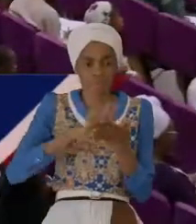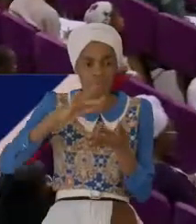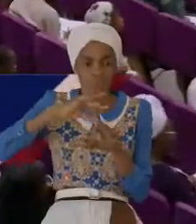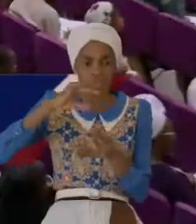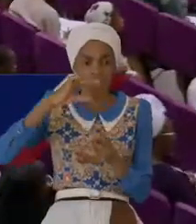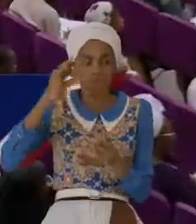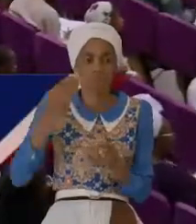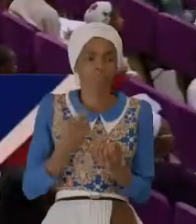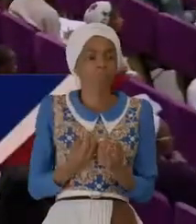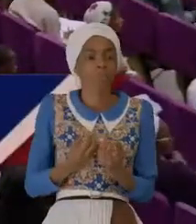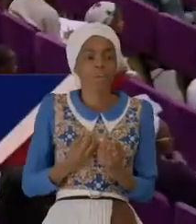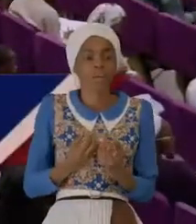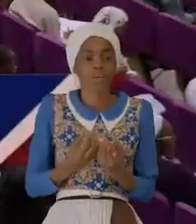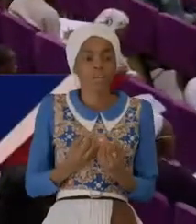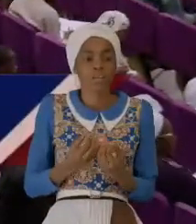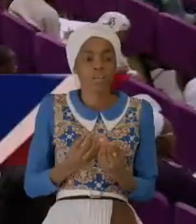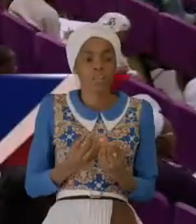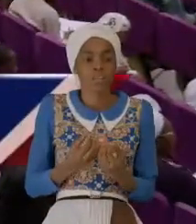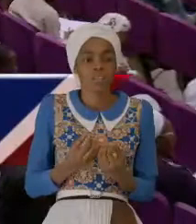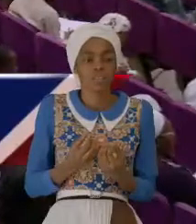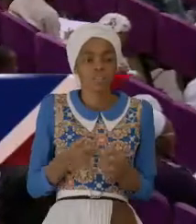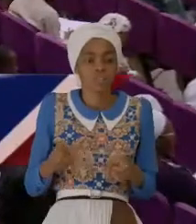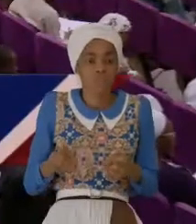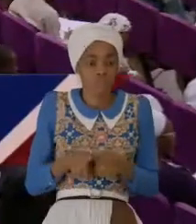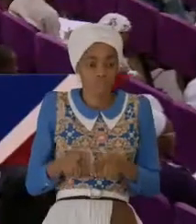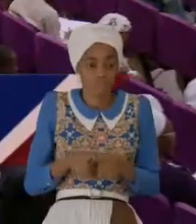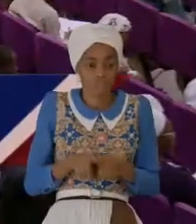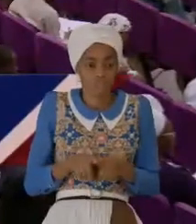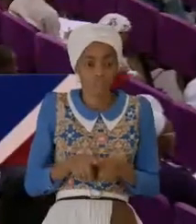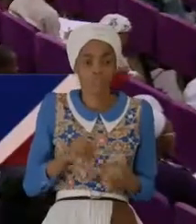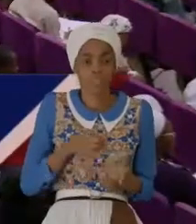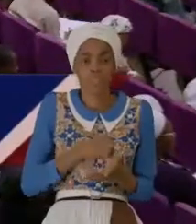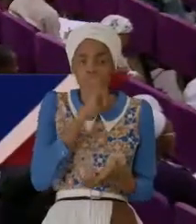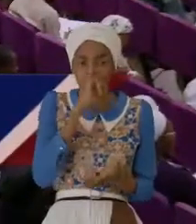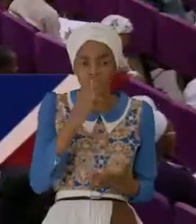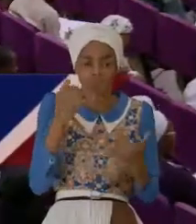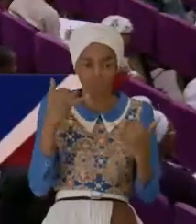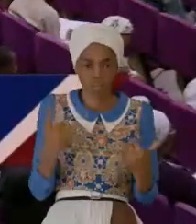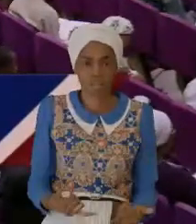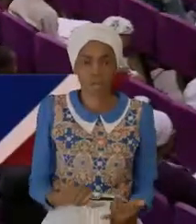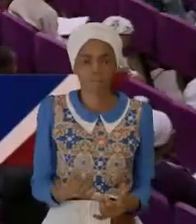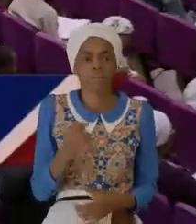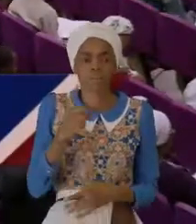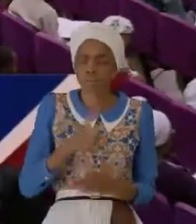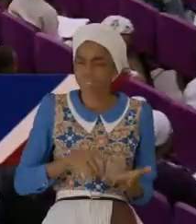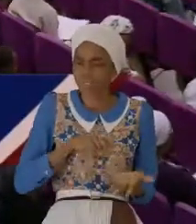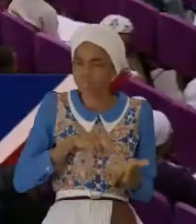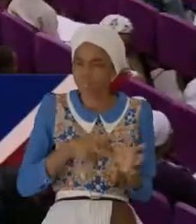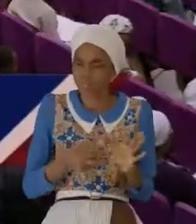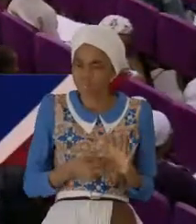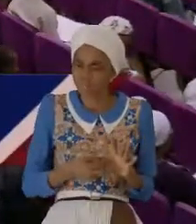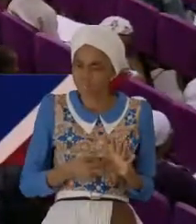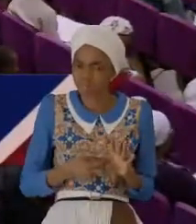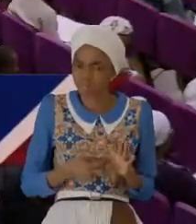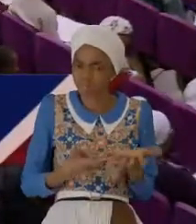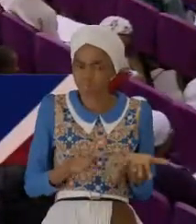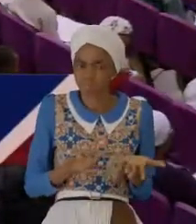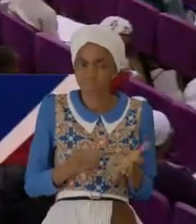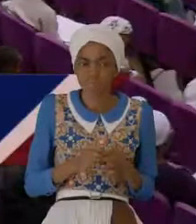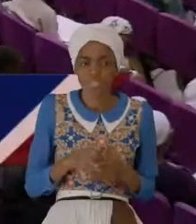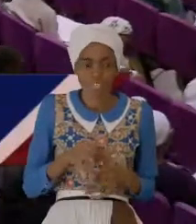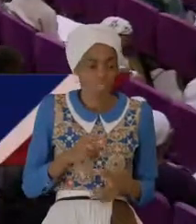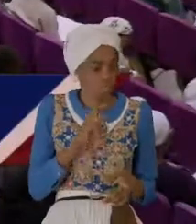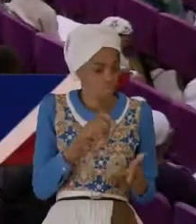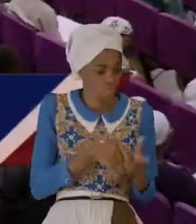even so it is now what was he saying they are